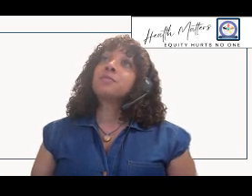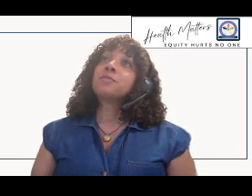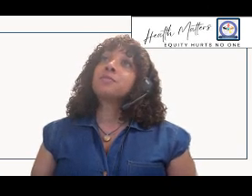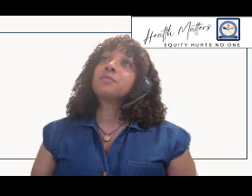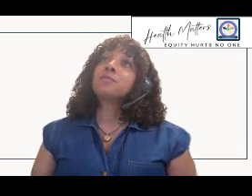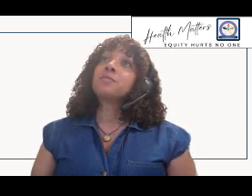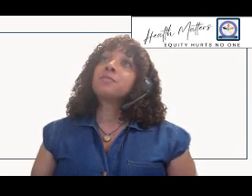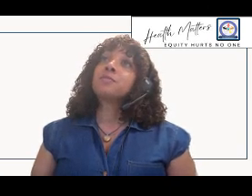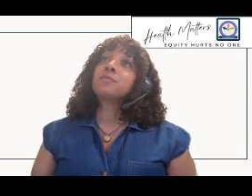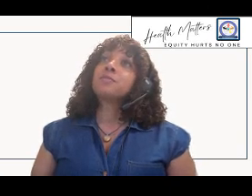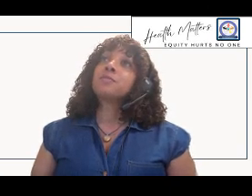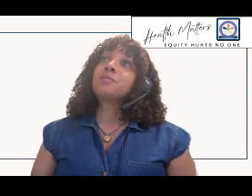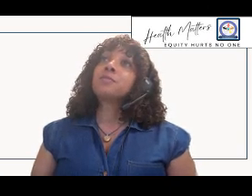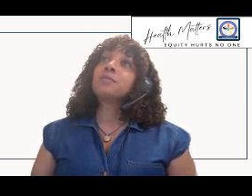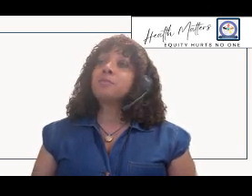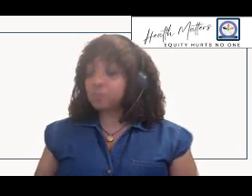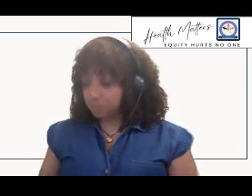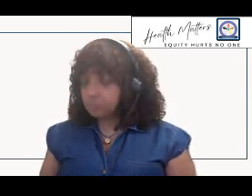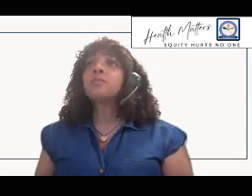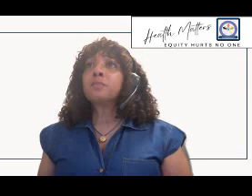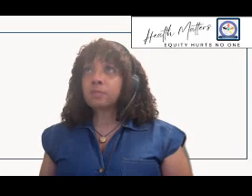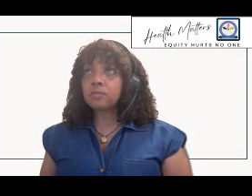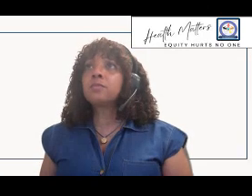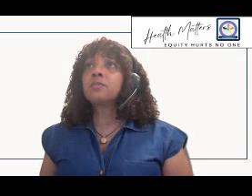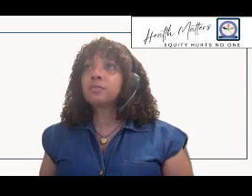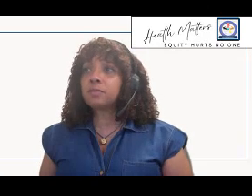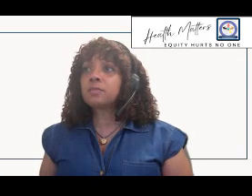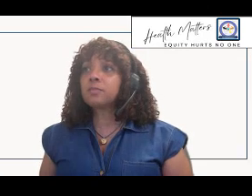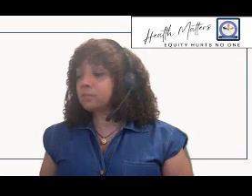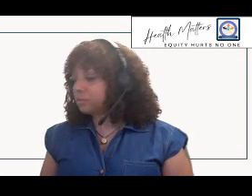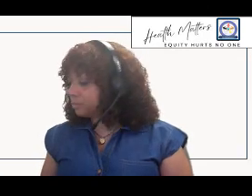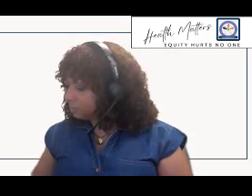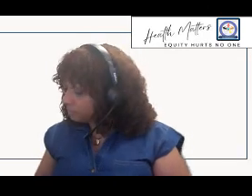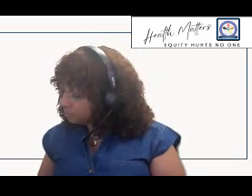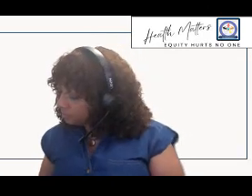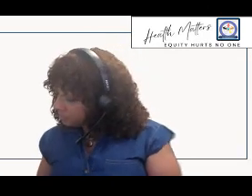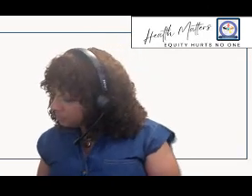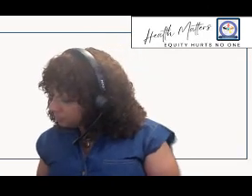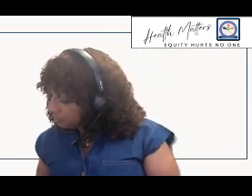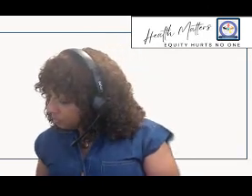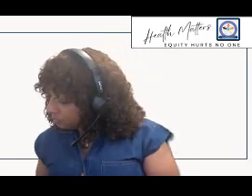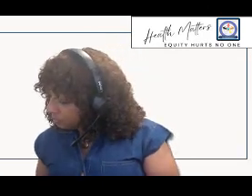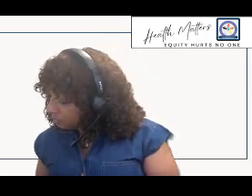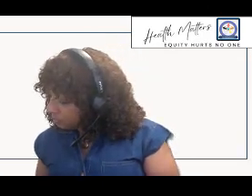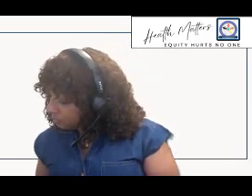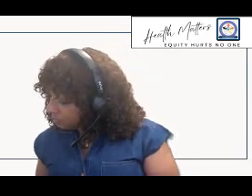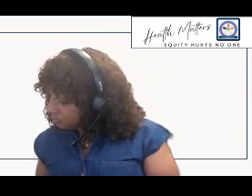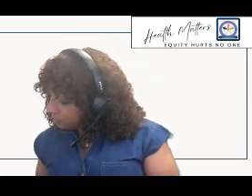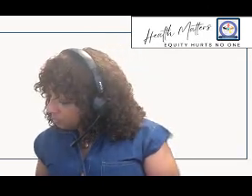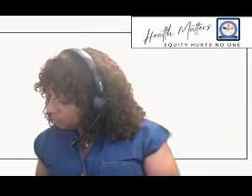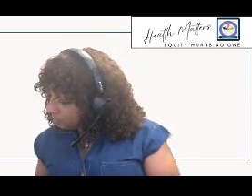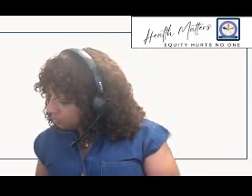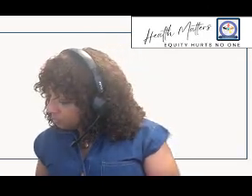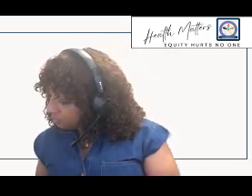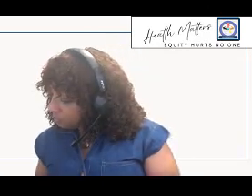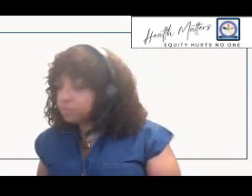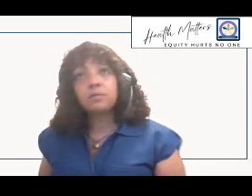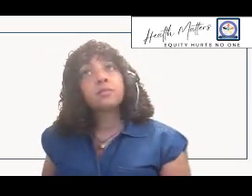wins on that side, and I just wanted to mention them really quick. And the first one was Senate Bill 97. Senate Bill